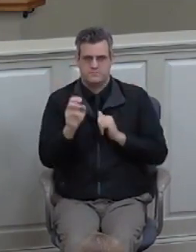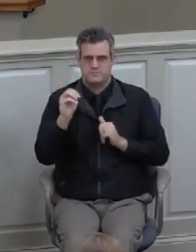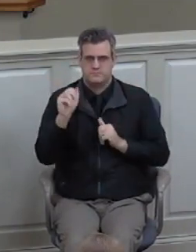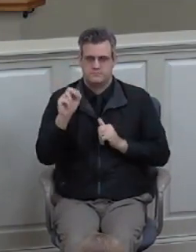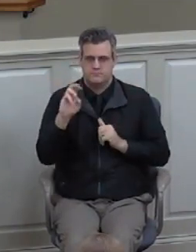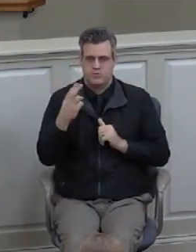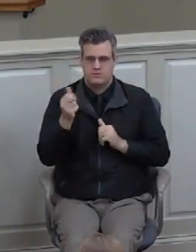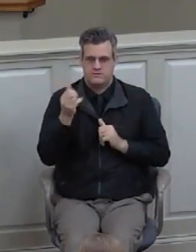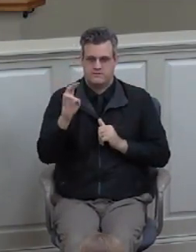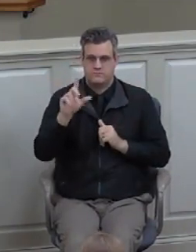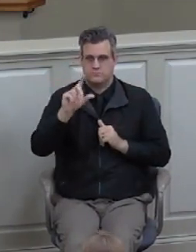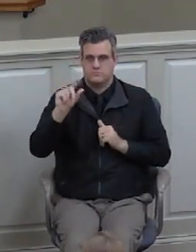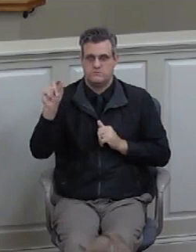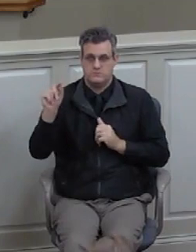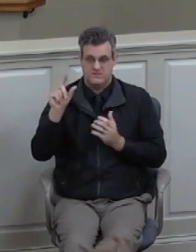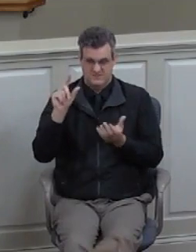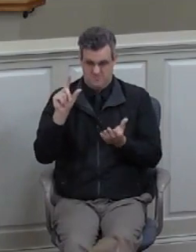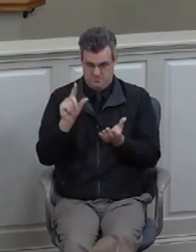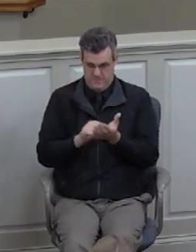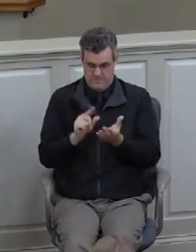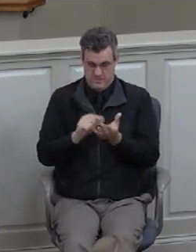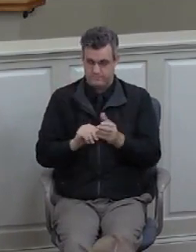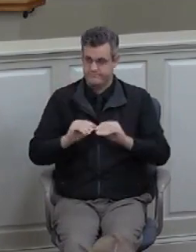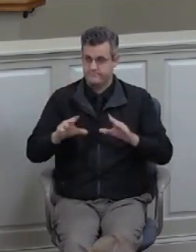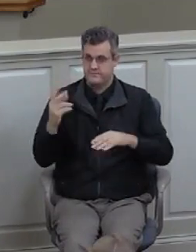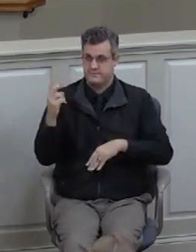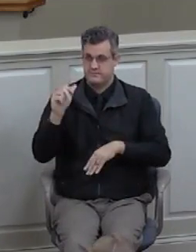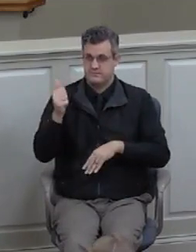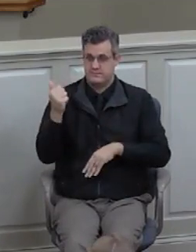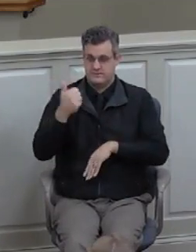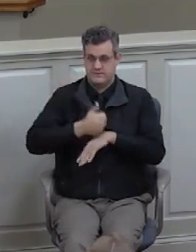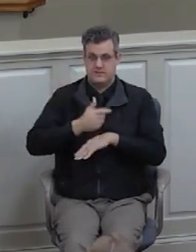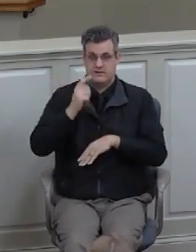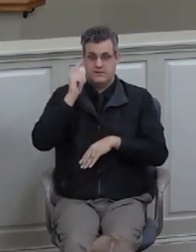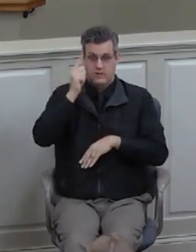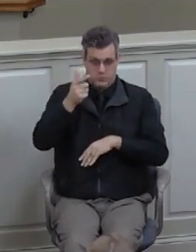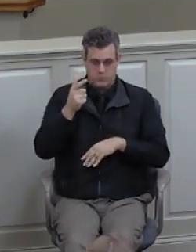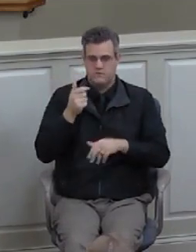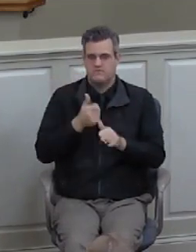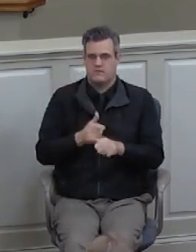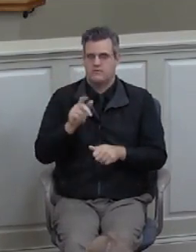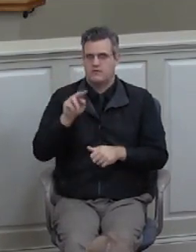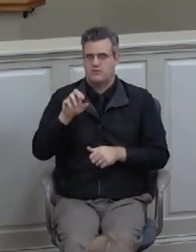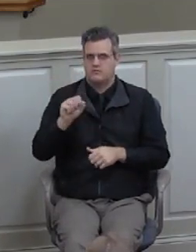2020, publication within 10 days of enactment pursuant to KRS